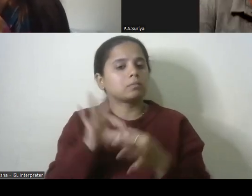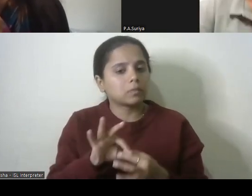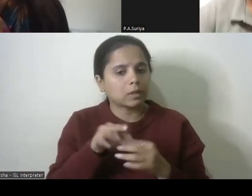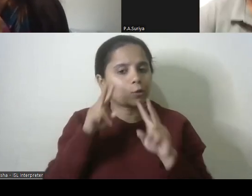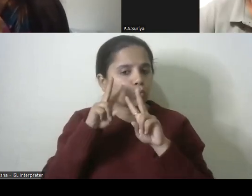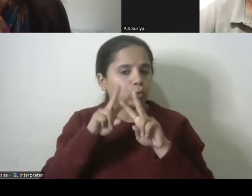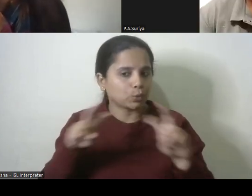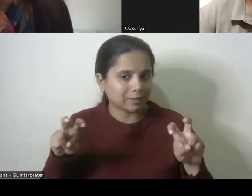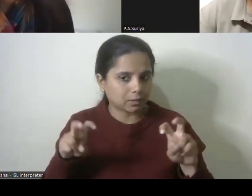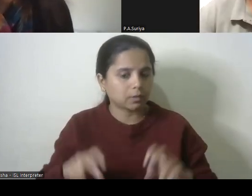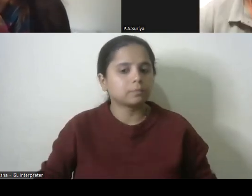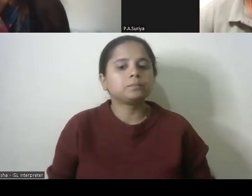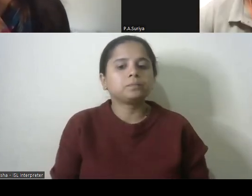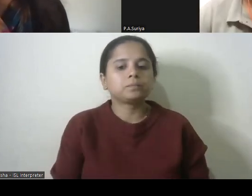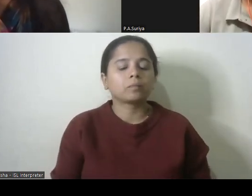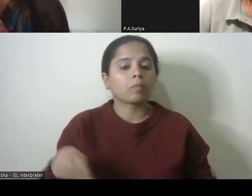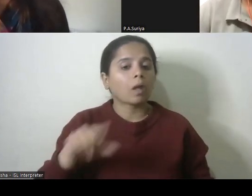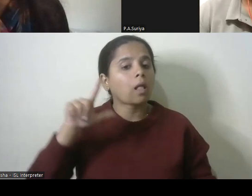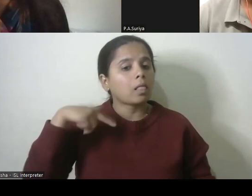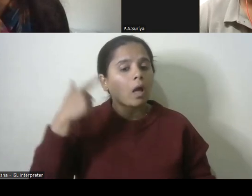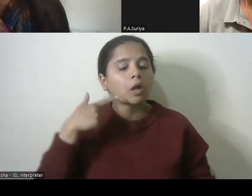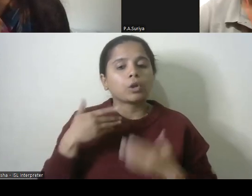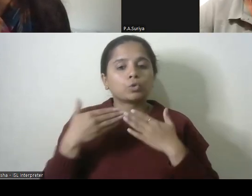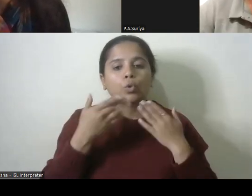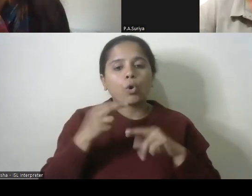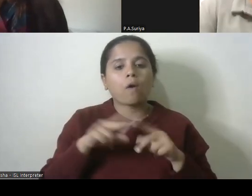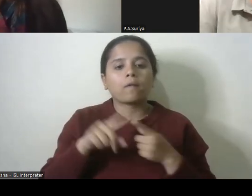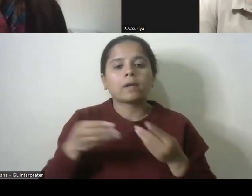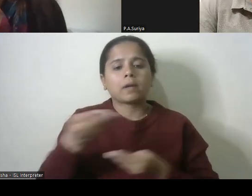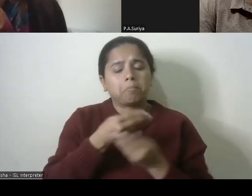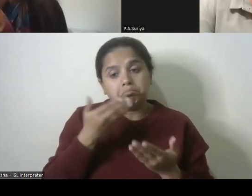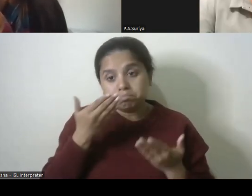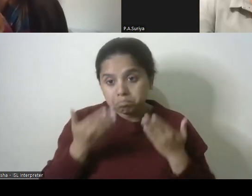research, London School of Economics might be